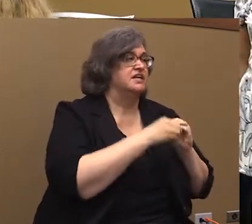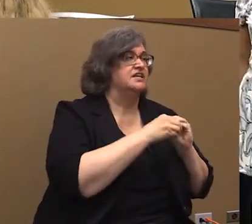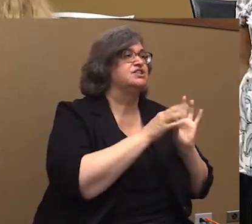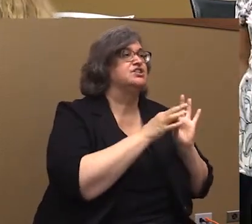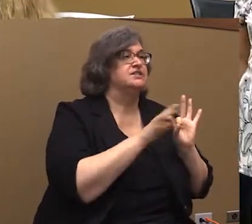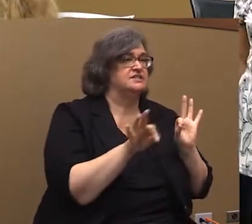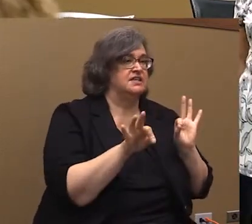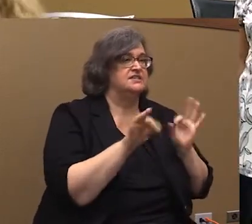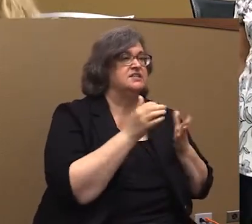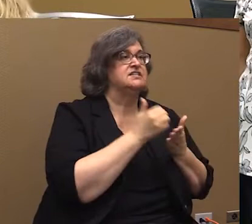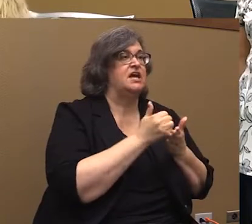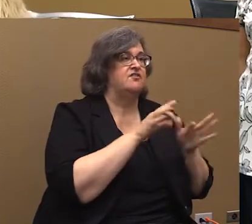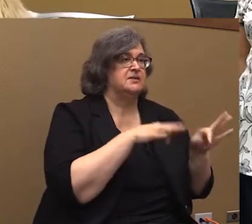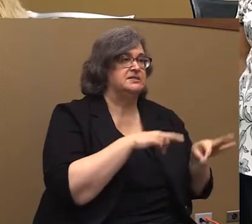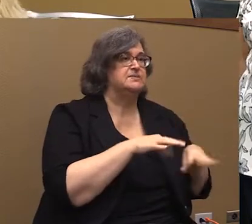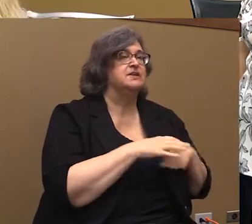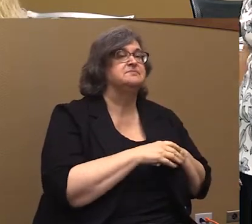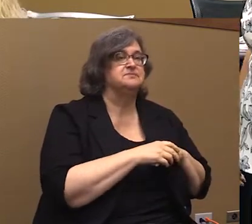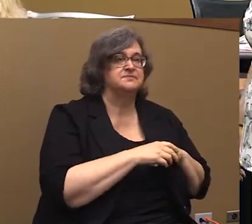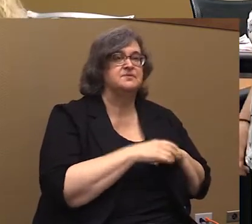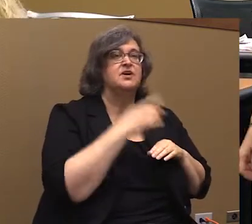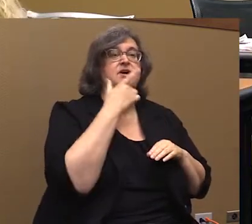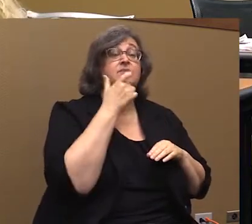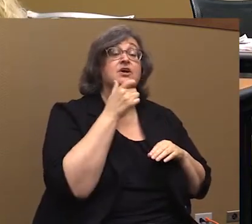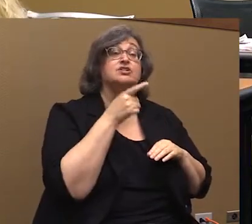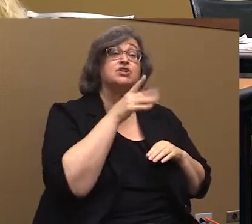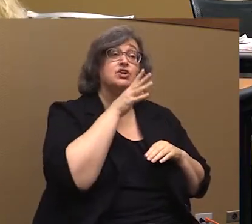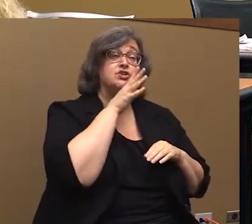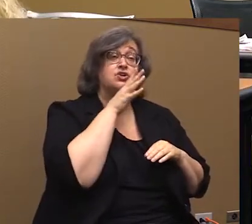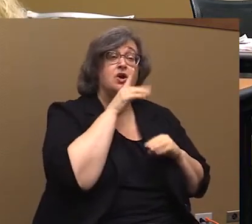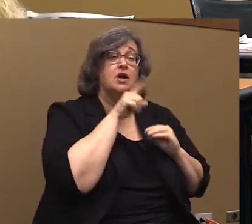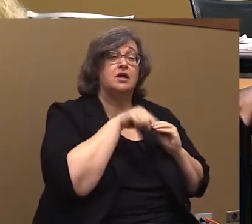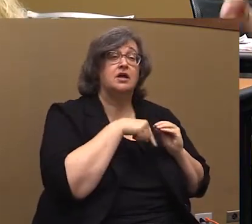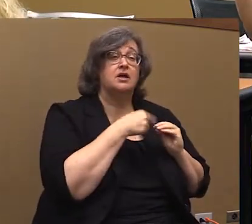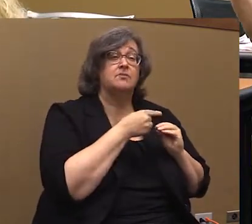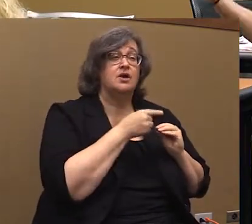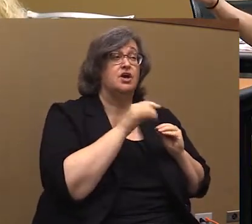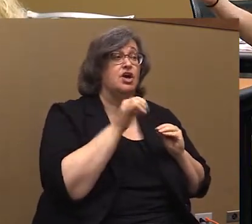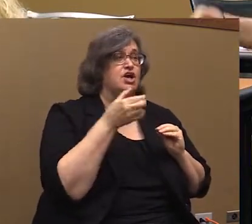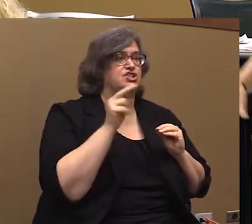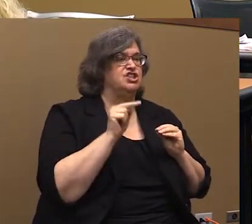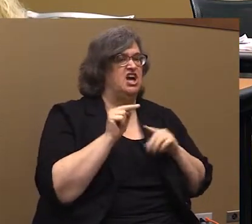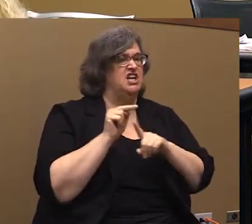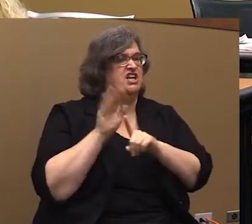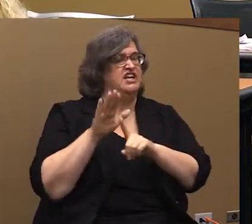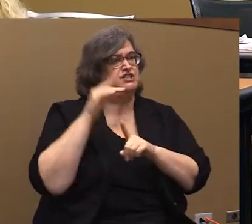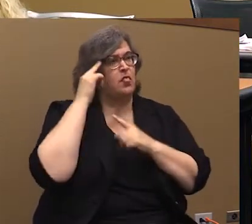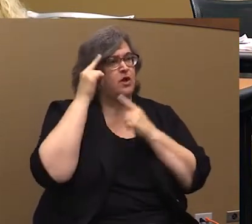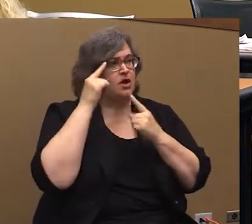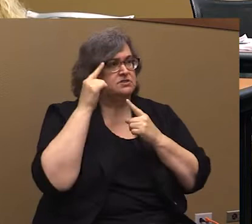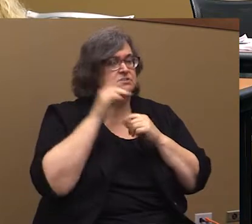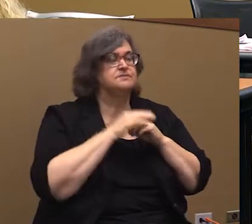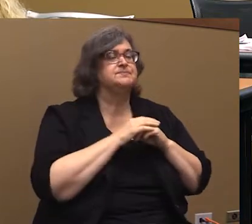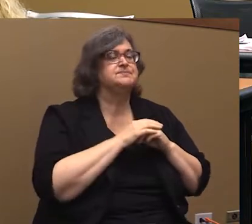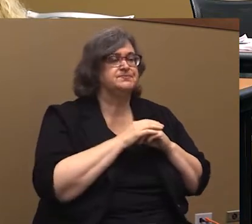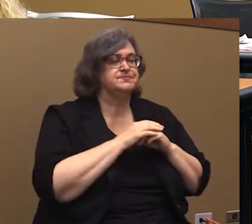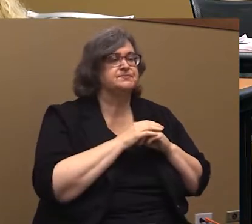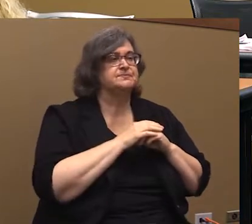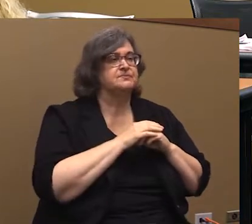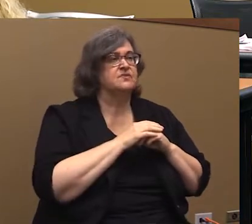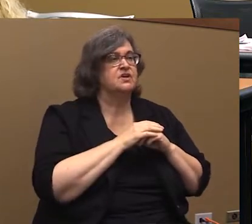say it. right. An explanation sentence after the fact. Oh, an additional sentence to help explain